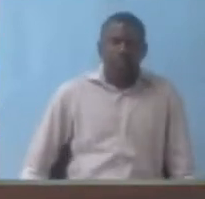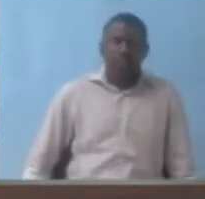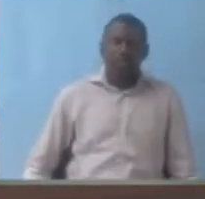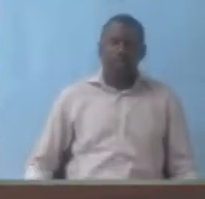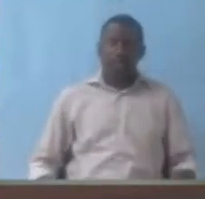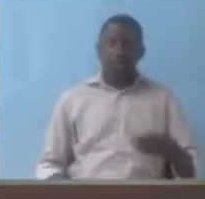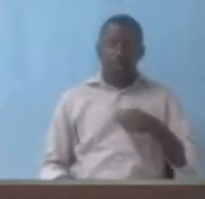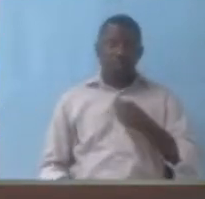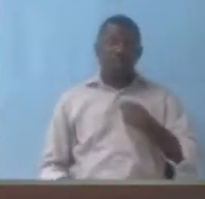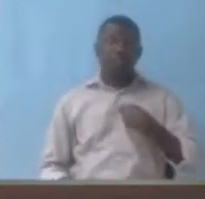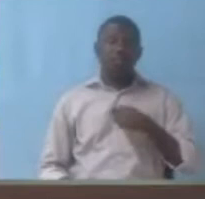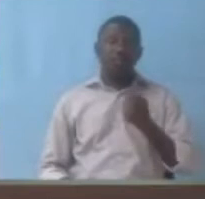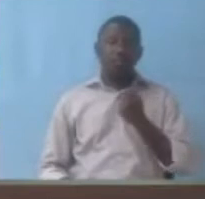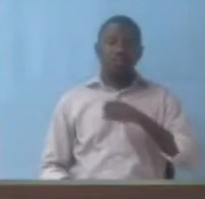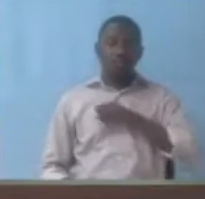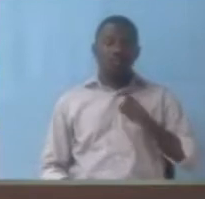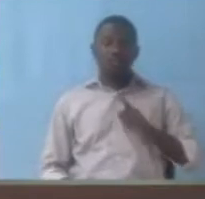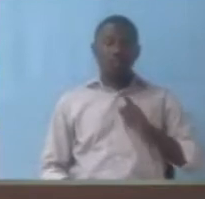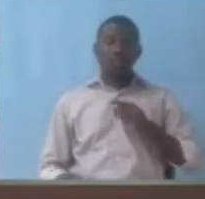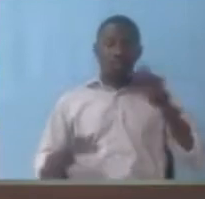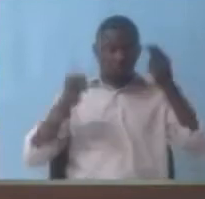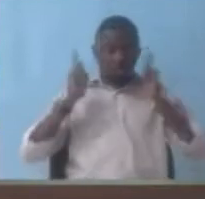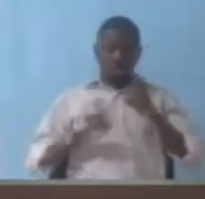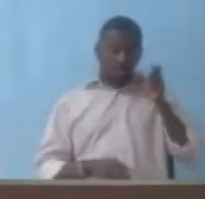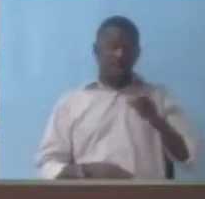lawyers, we know this about law.